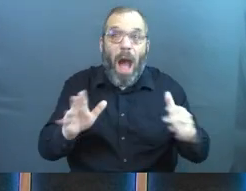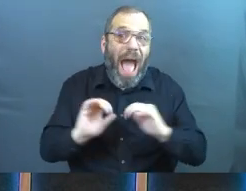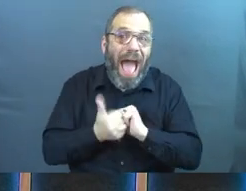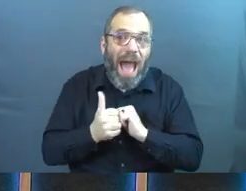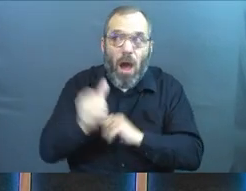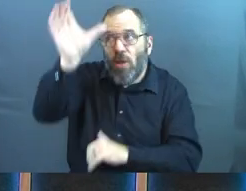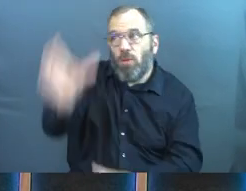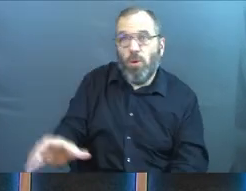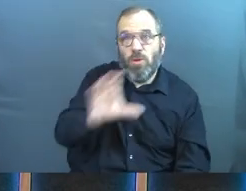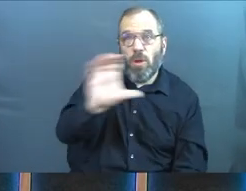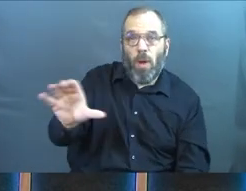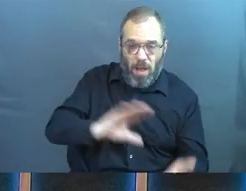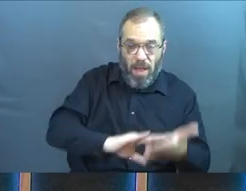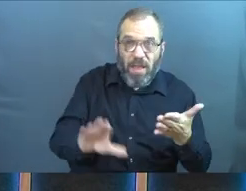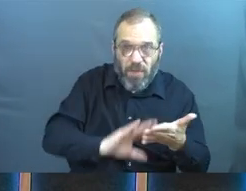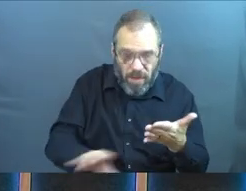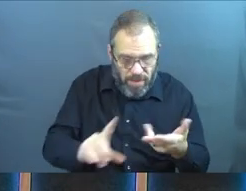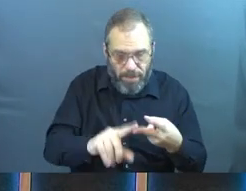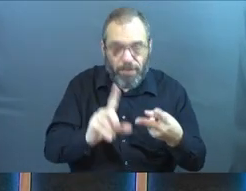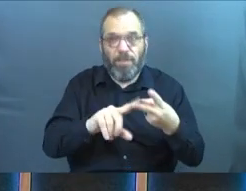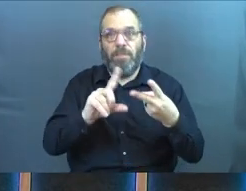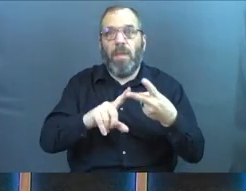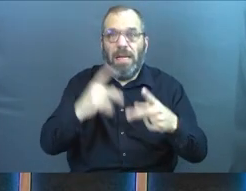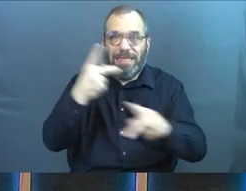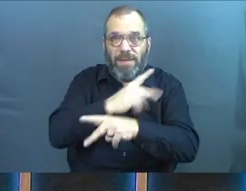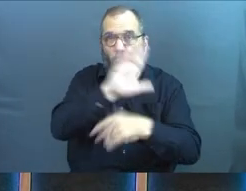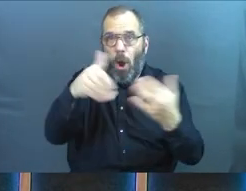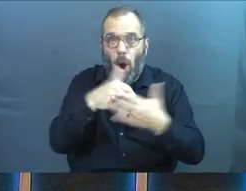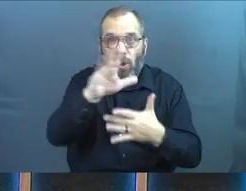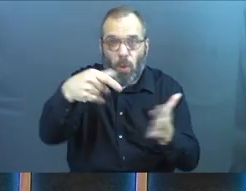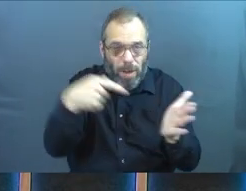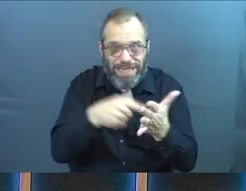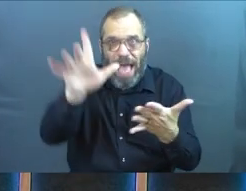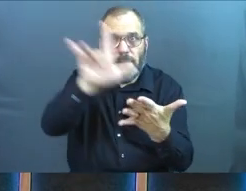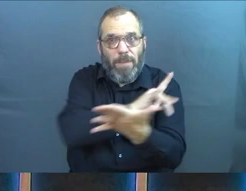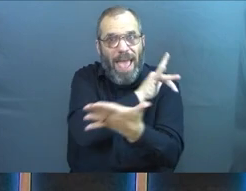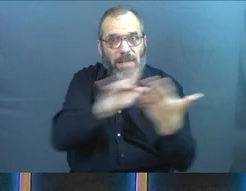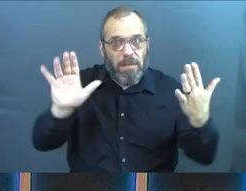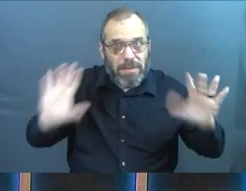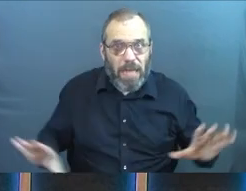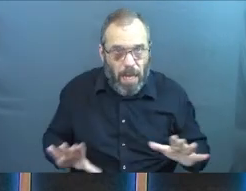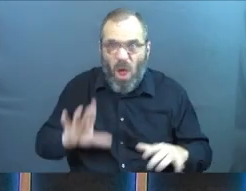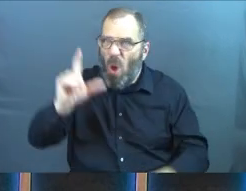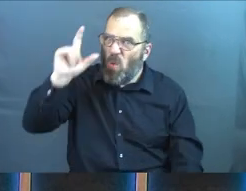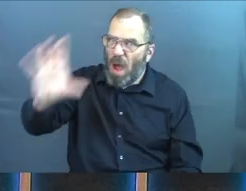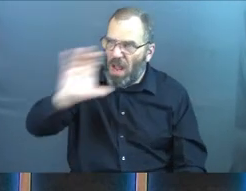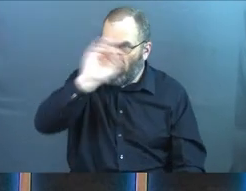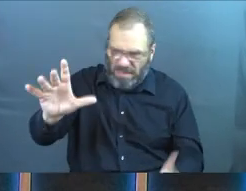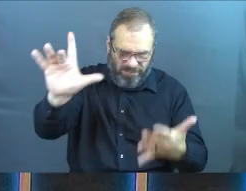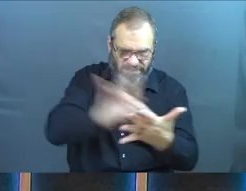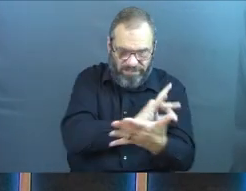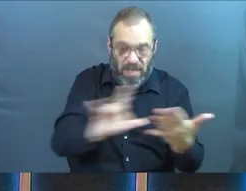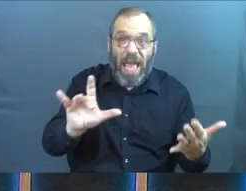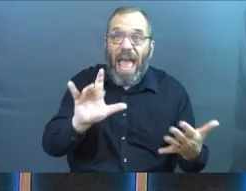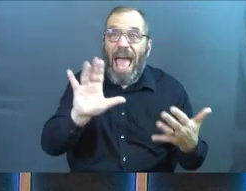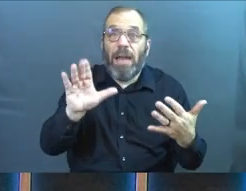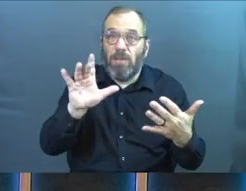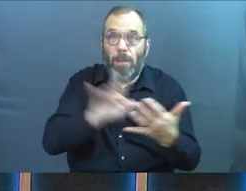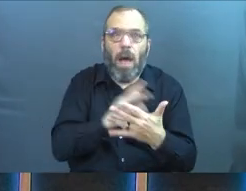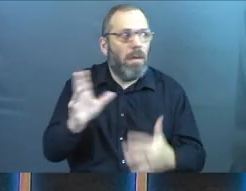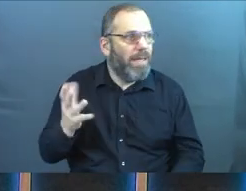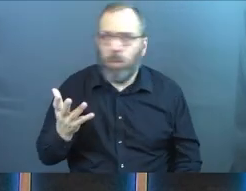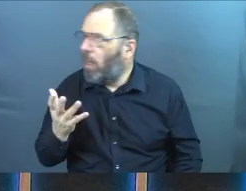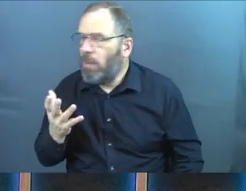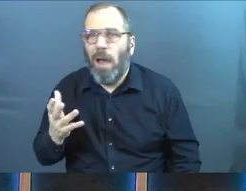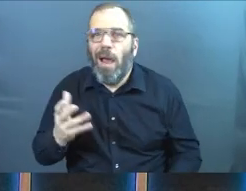by the cross. So Jesus forgave you. Jesus took care of all of your debts. It's all paid 100%. And because it's all paid,